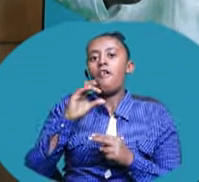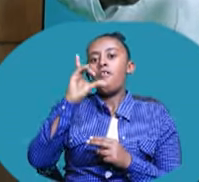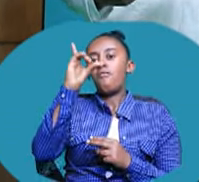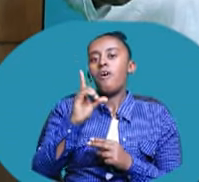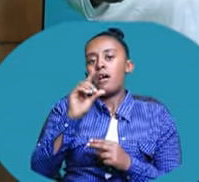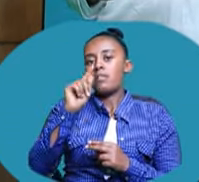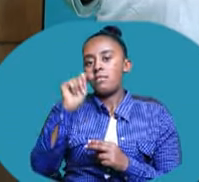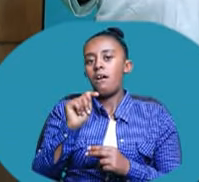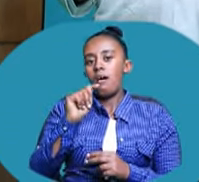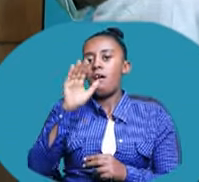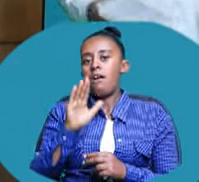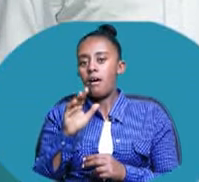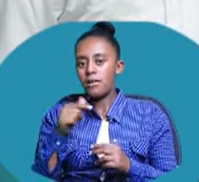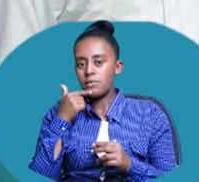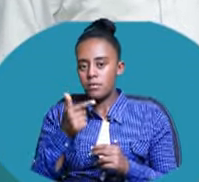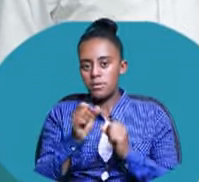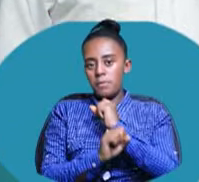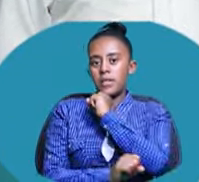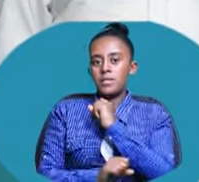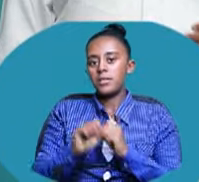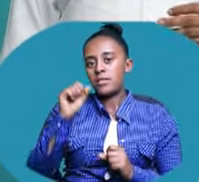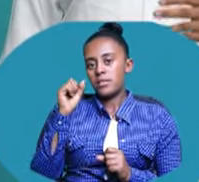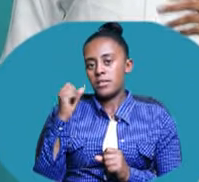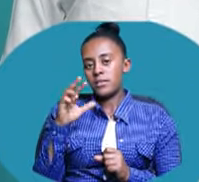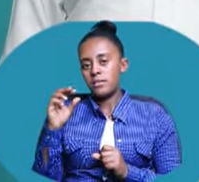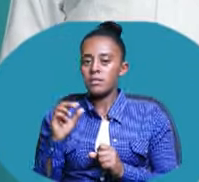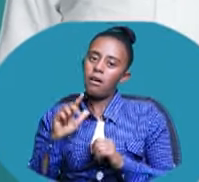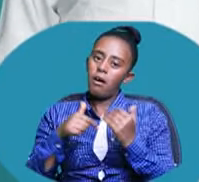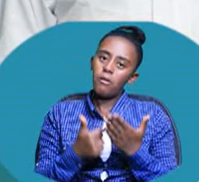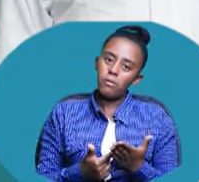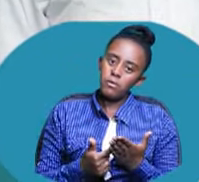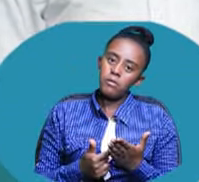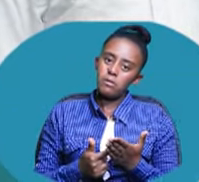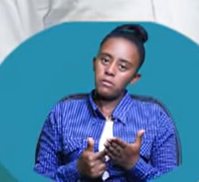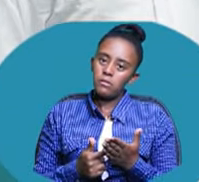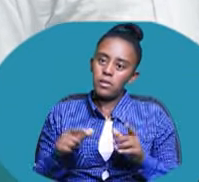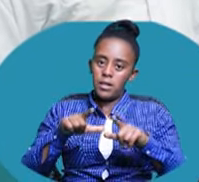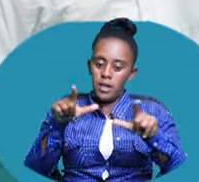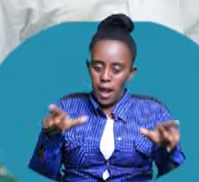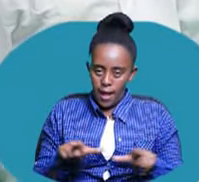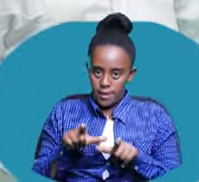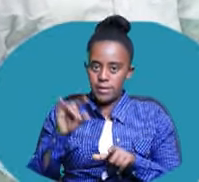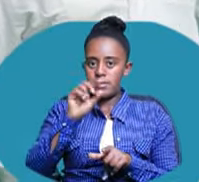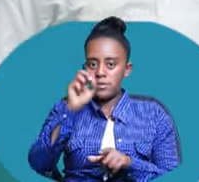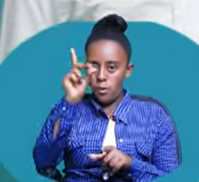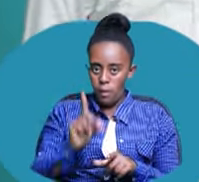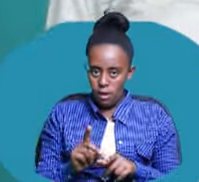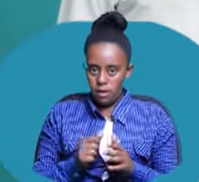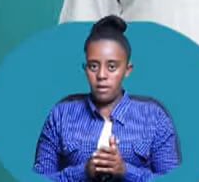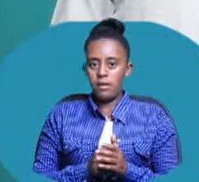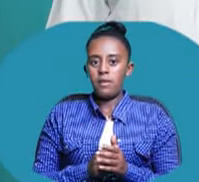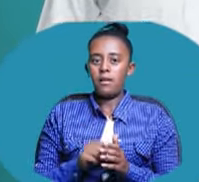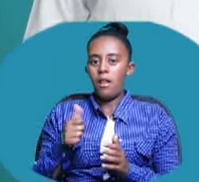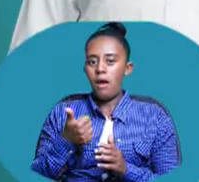The Sultanate of Fatagar, it was emerged about 30th century AD around Lake Zuwai. The last one, Sultanate of